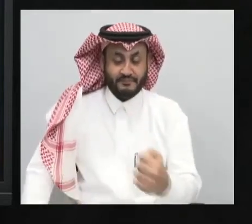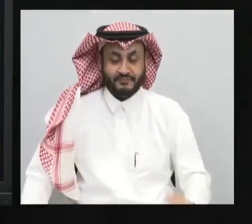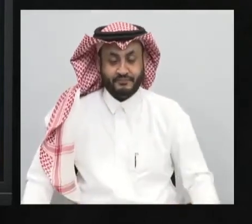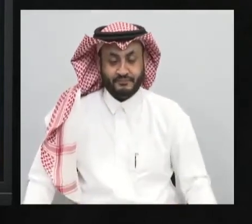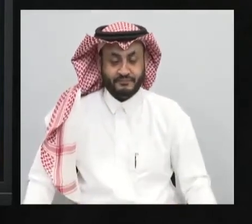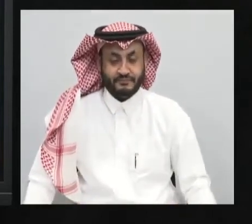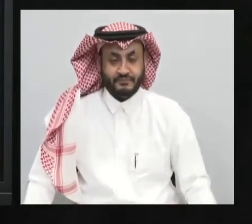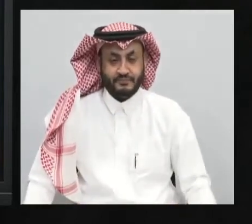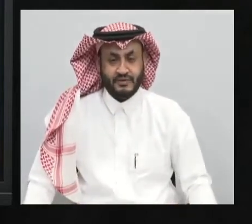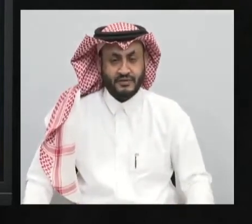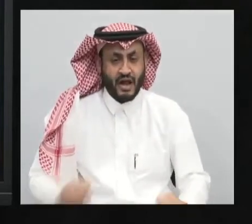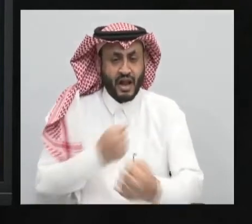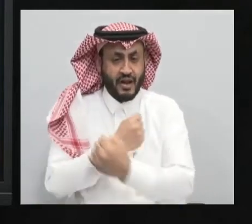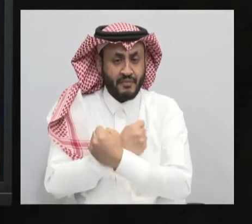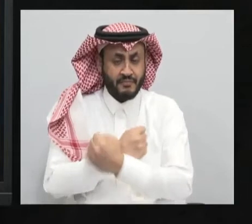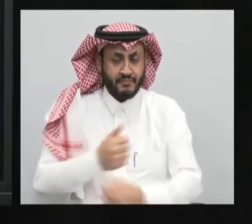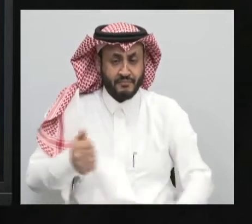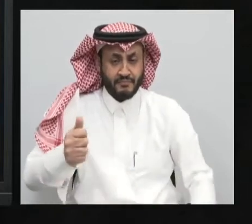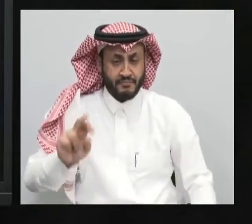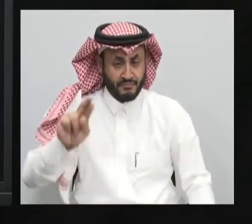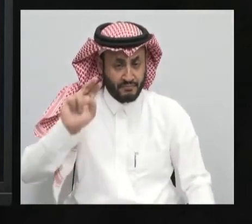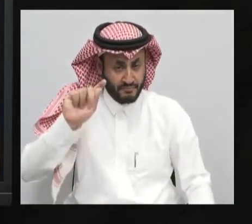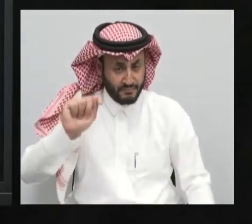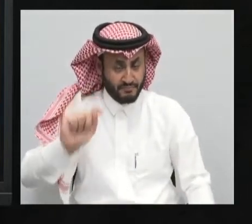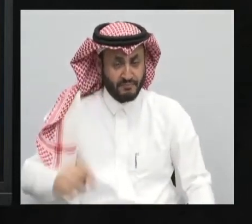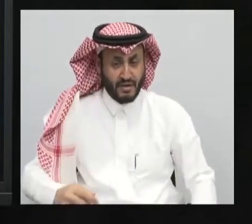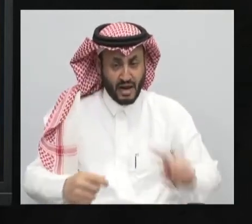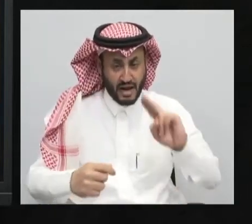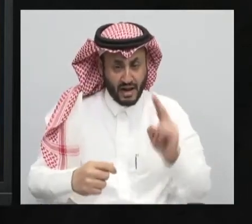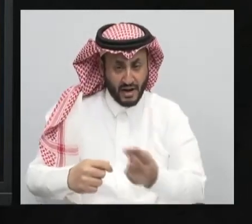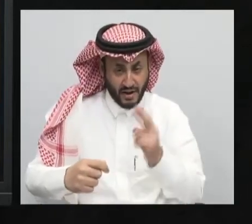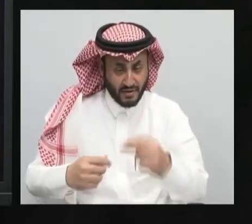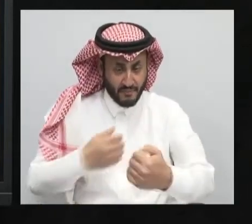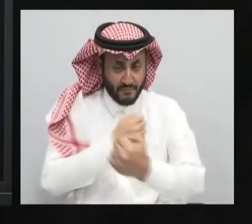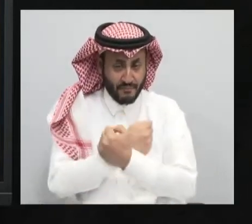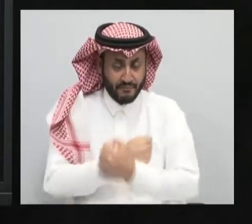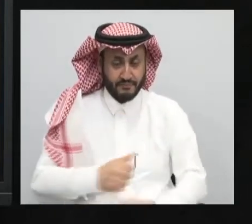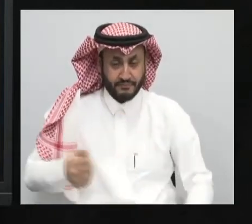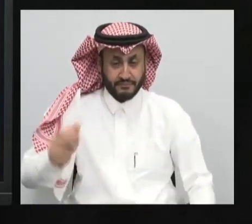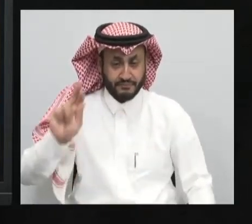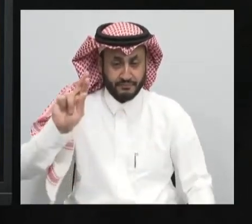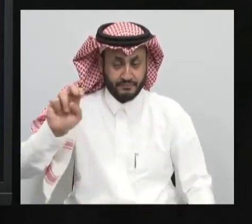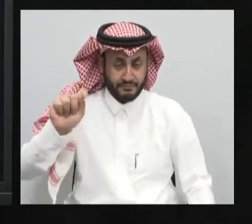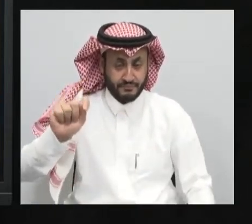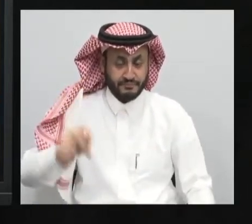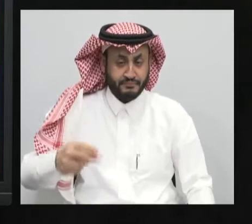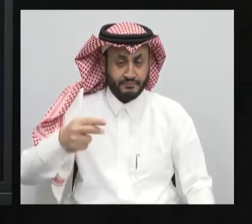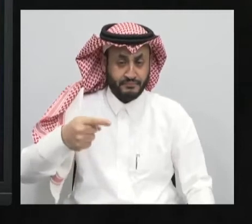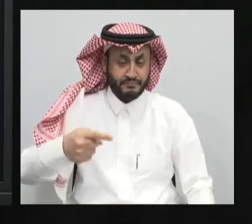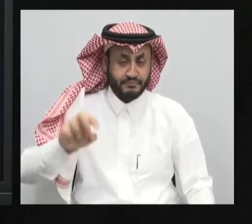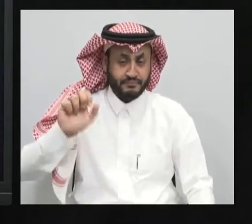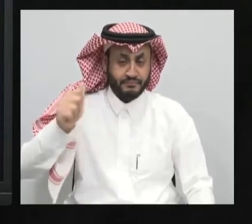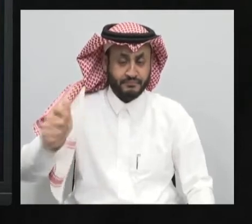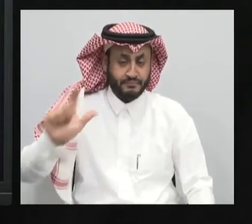So it's an art gallery. So these people are in an art gallery, okay? So they are